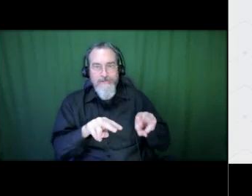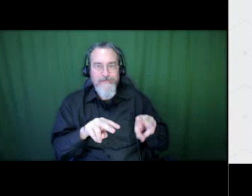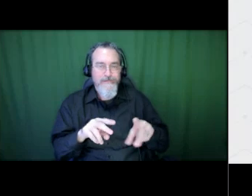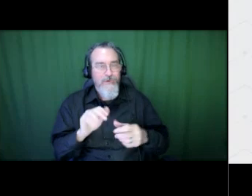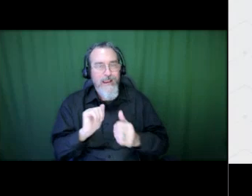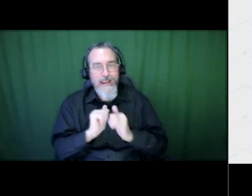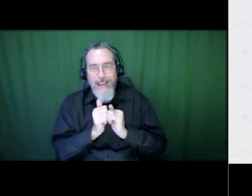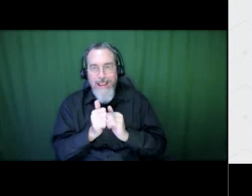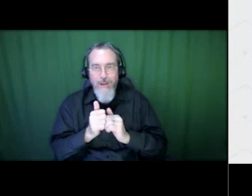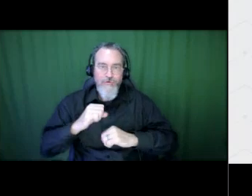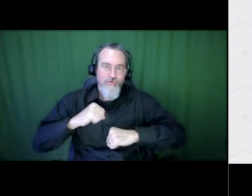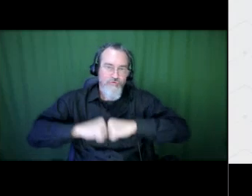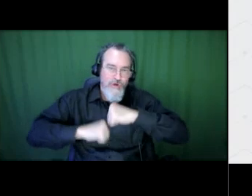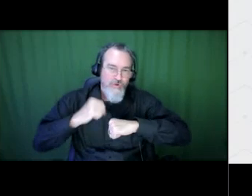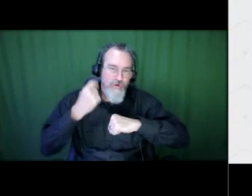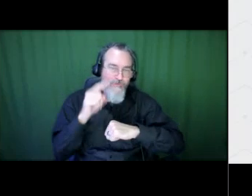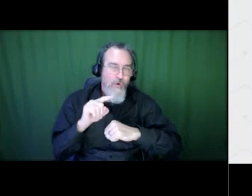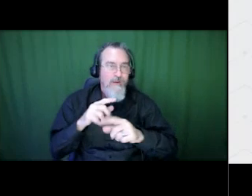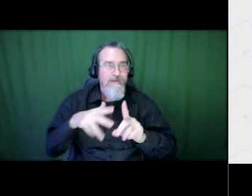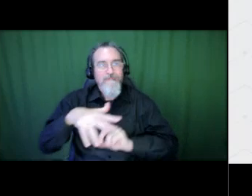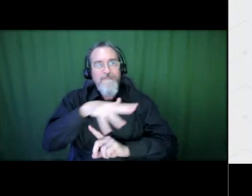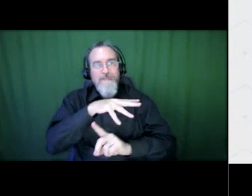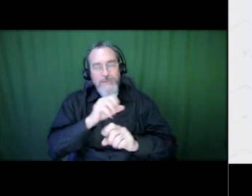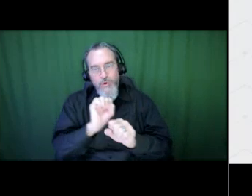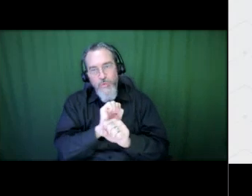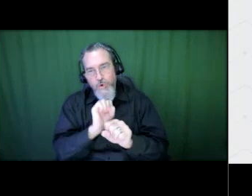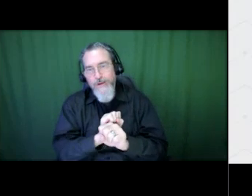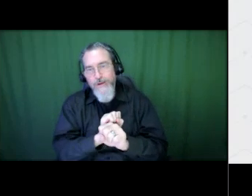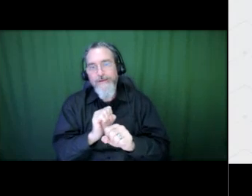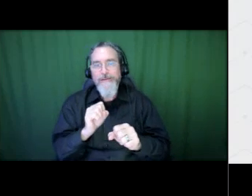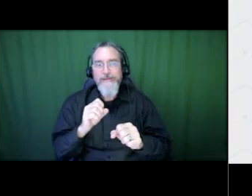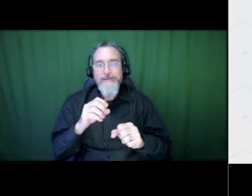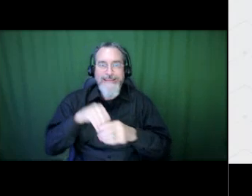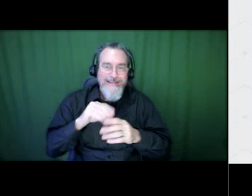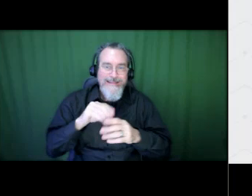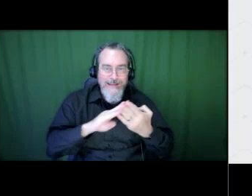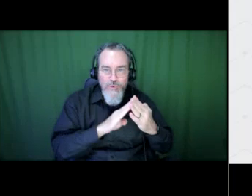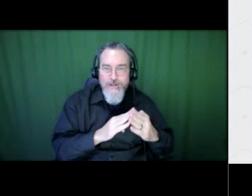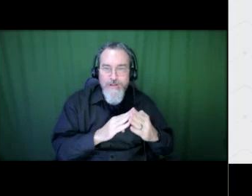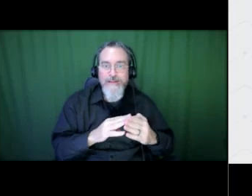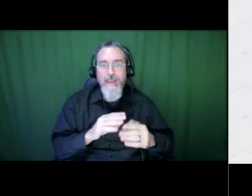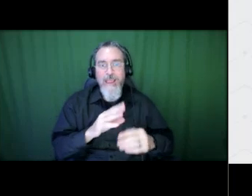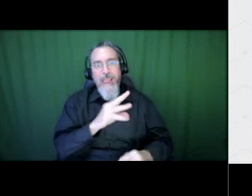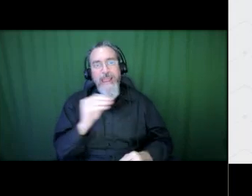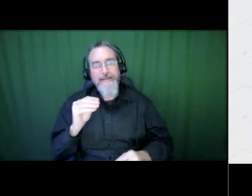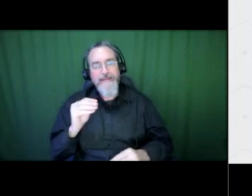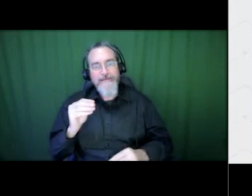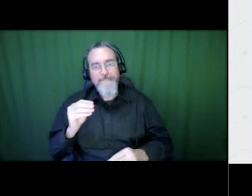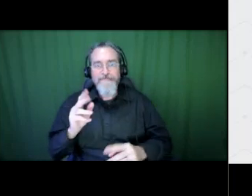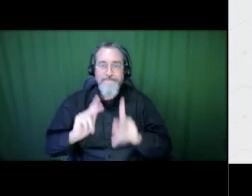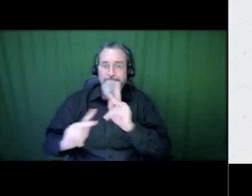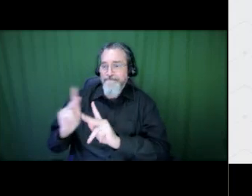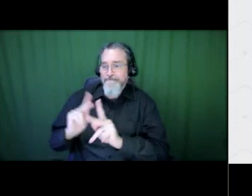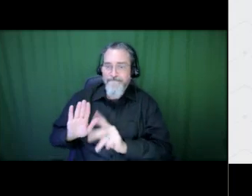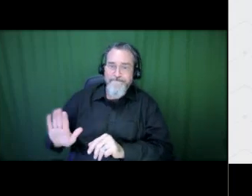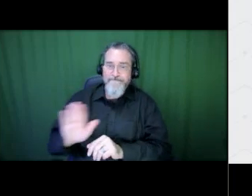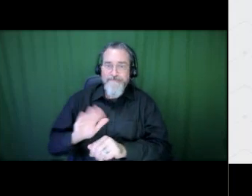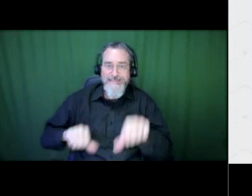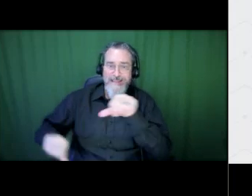structures for environmental monitoring work within your community/tribe, and basic citizen science. Students will explore questions like, what is